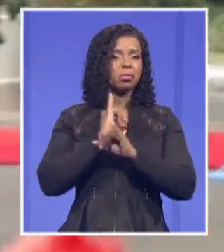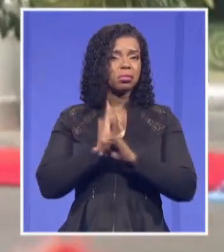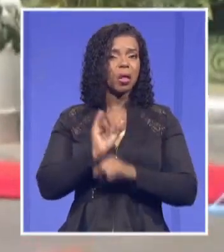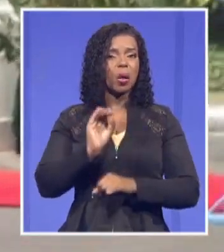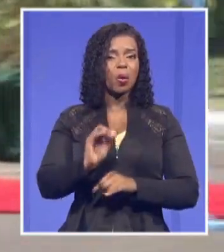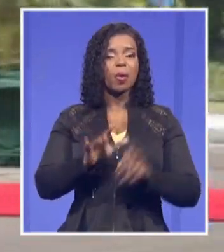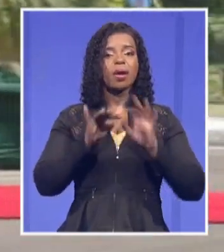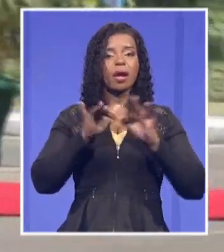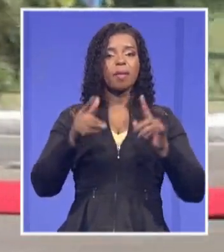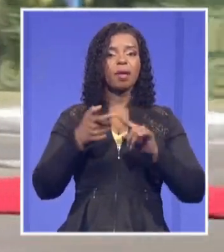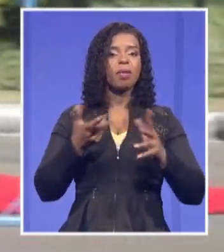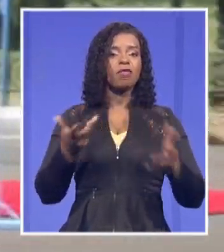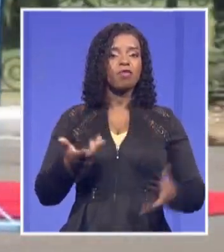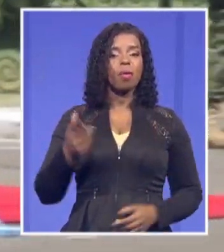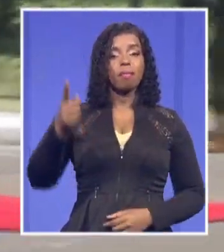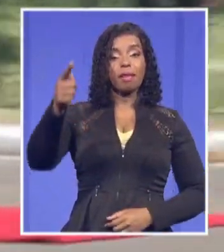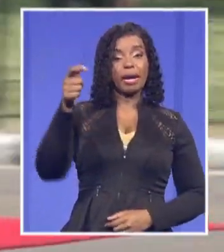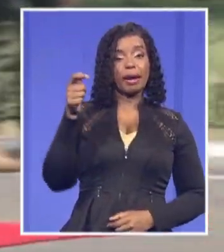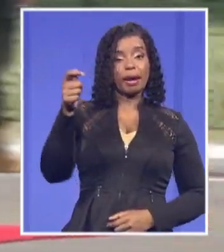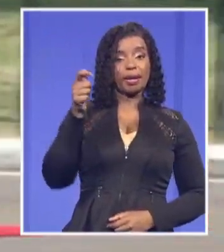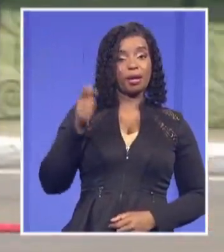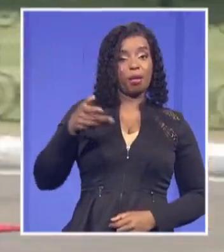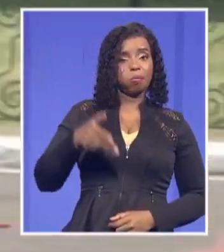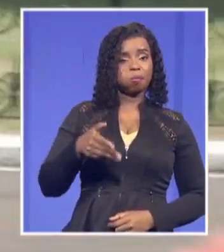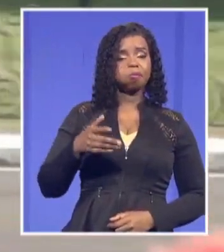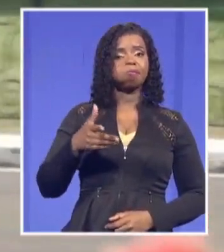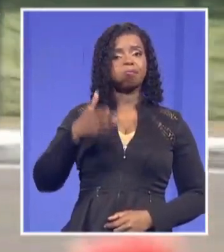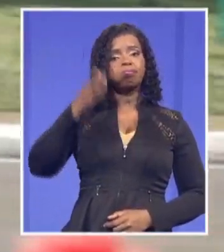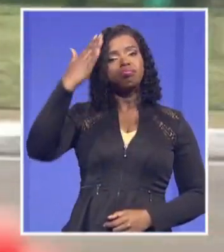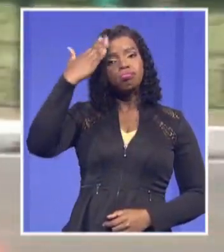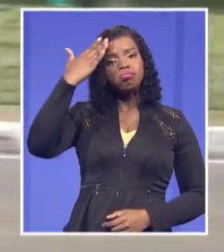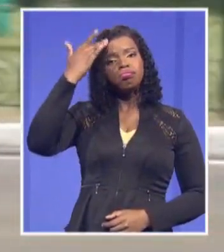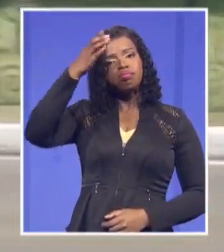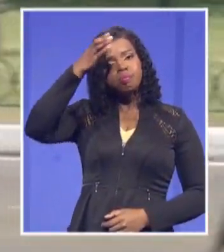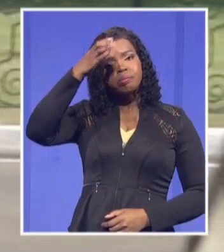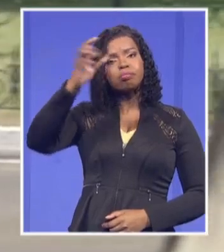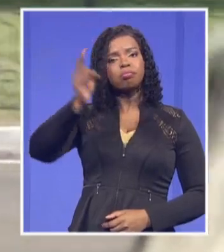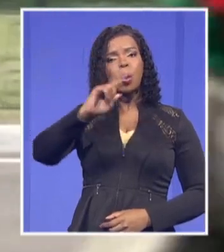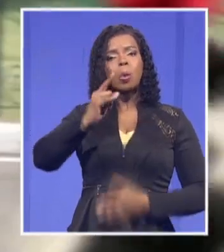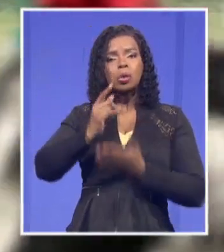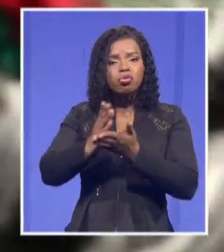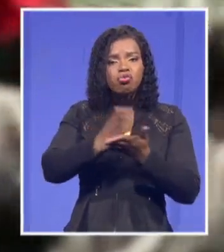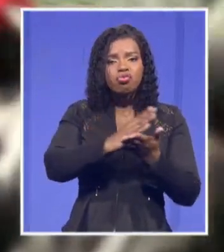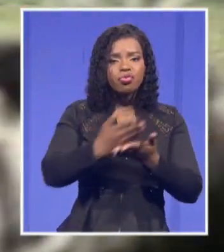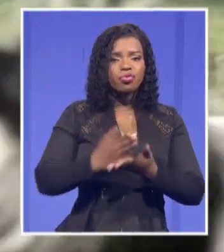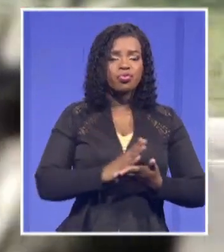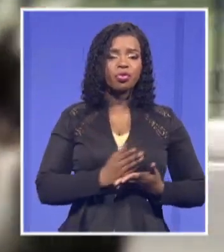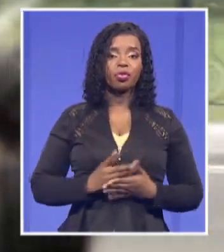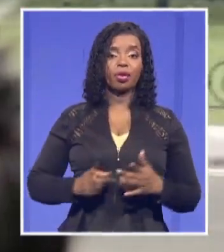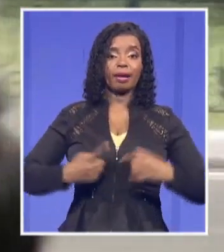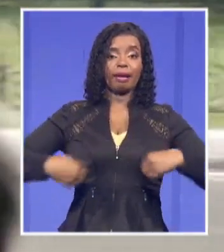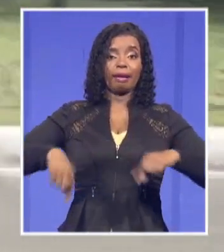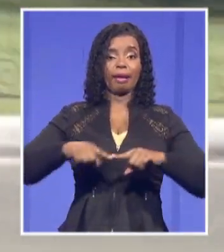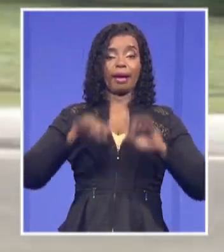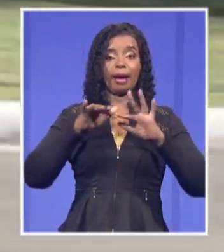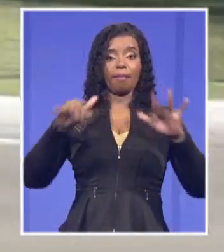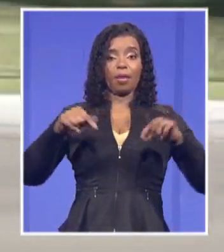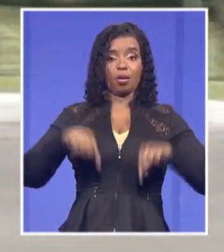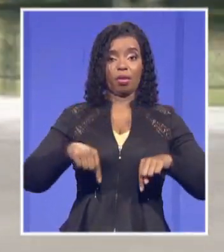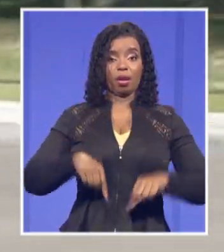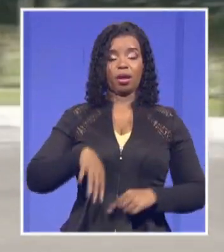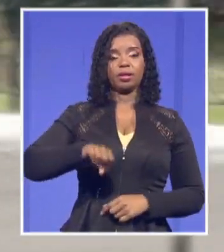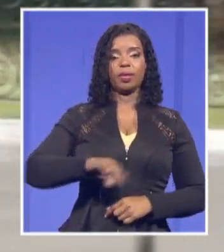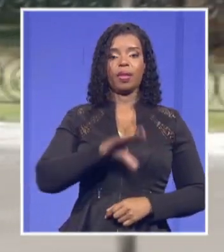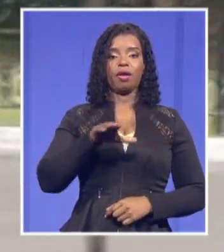knowledge. Coming to South Africa is a difficult process, but with us South Africans, we can get into Kenyan